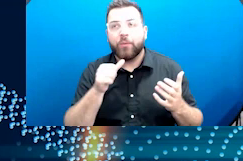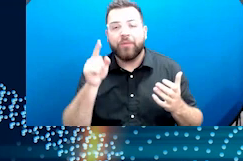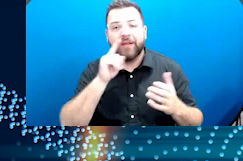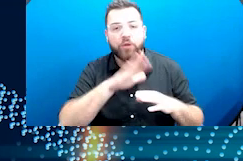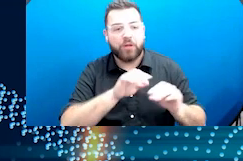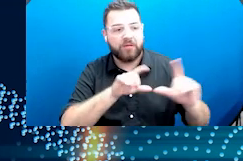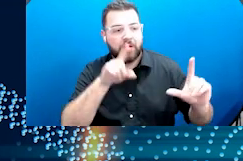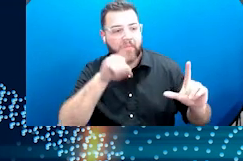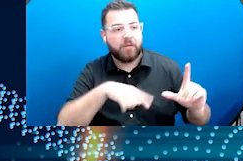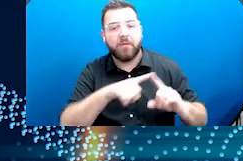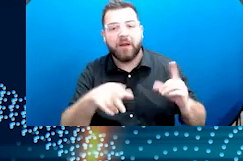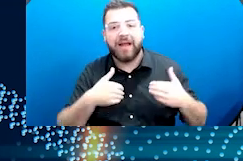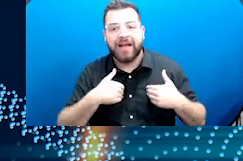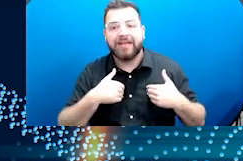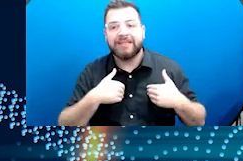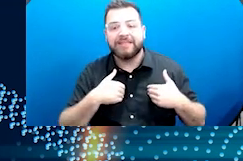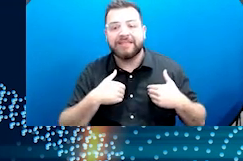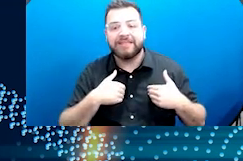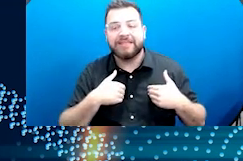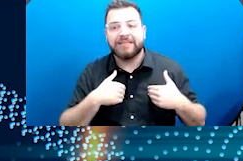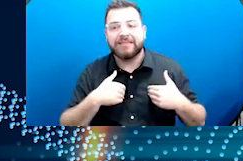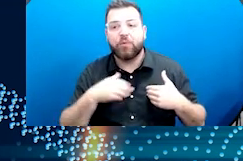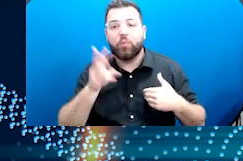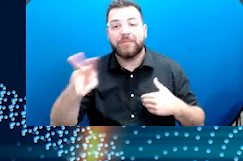site called futuretools.io.